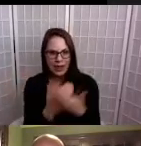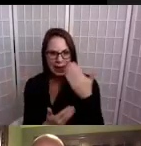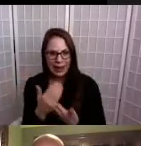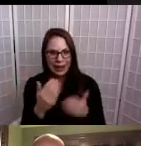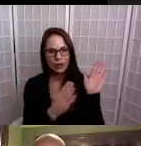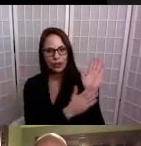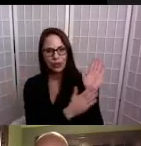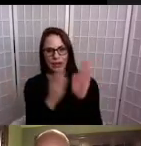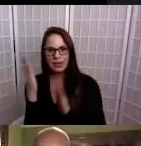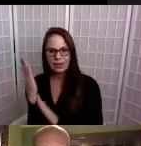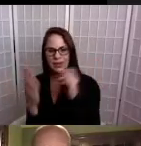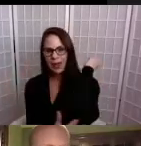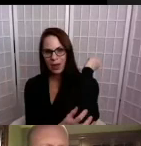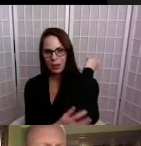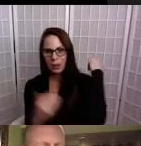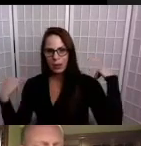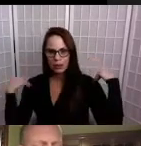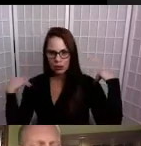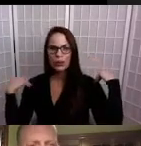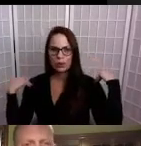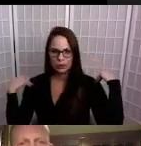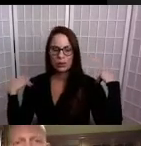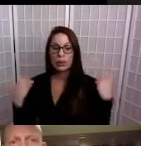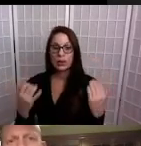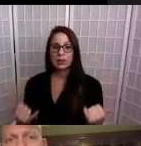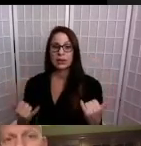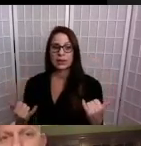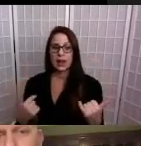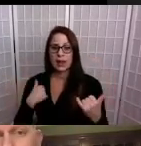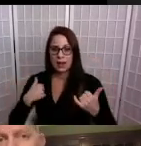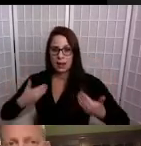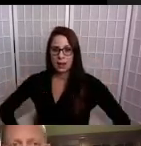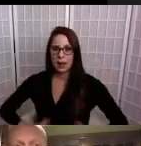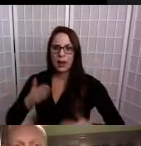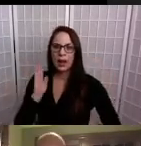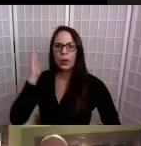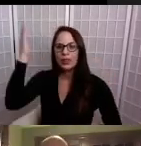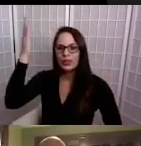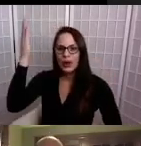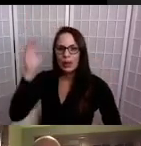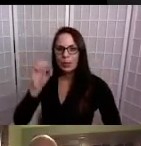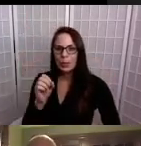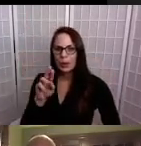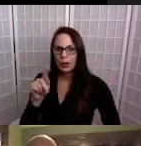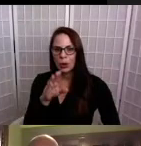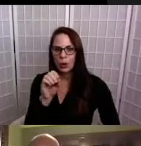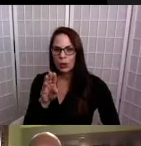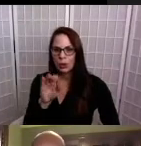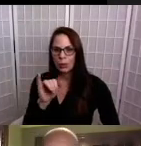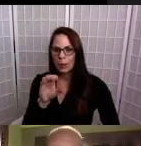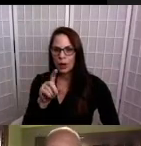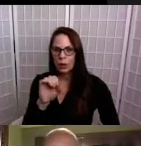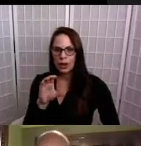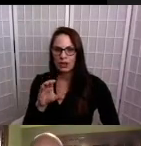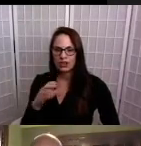shoulder. Today, I'm going to talk about orthobiologic injections for the